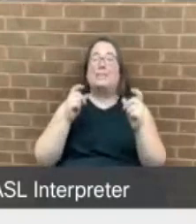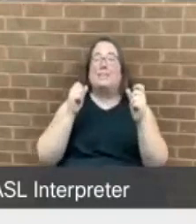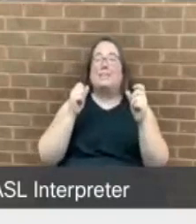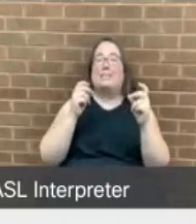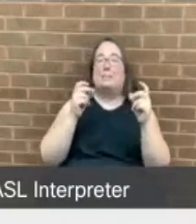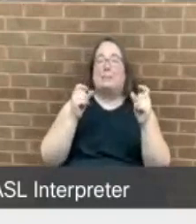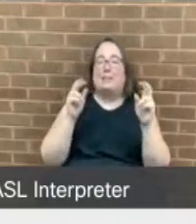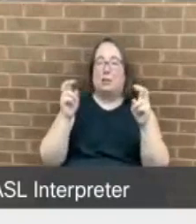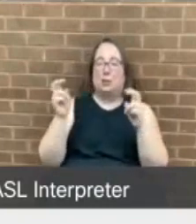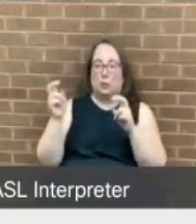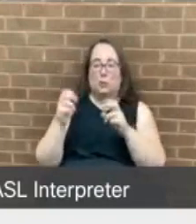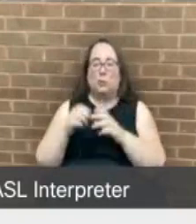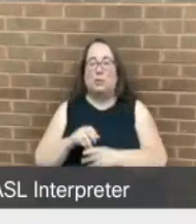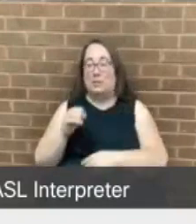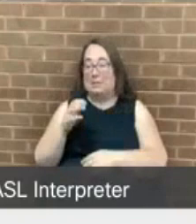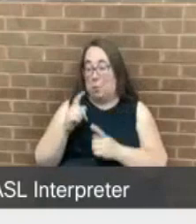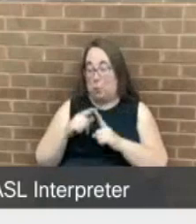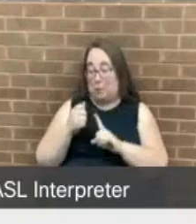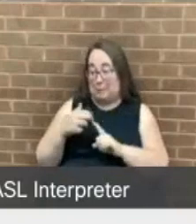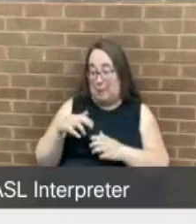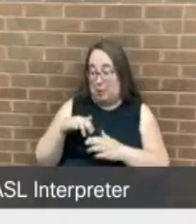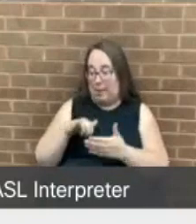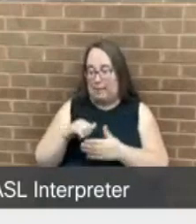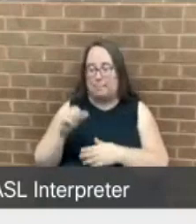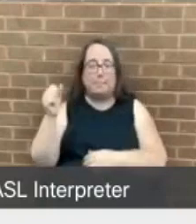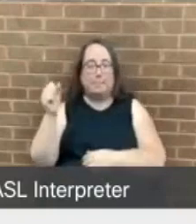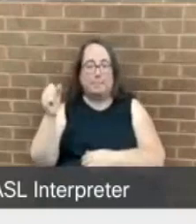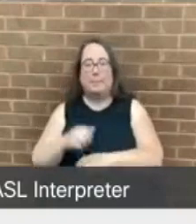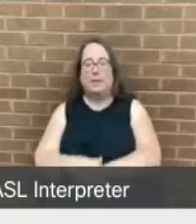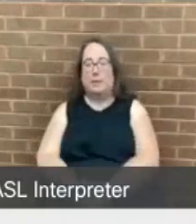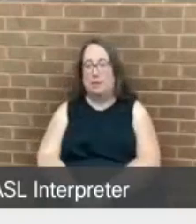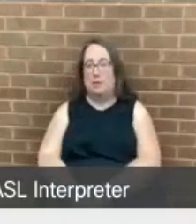to expand on that a little bit? Yeah, thanks. I'd be happy to. So I think